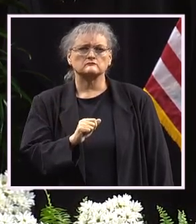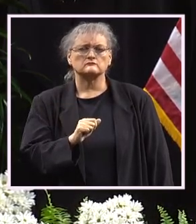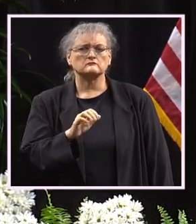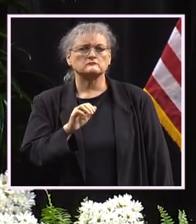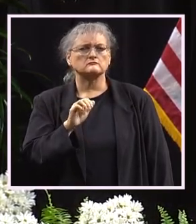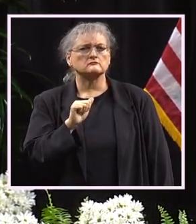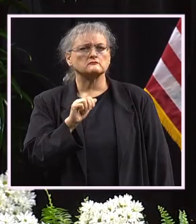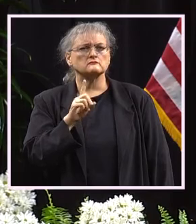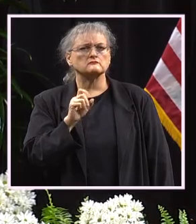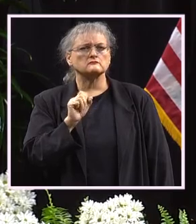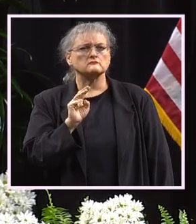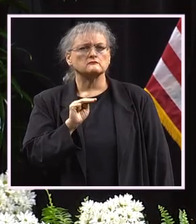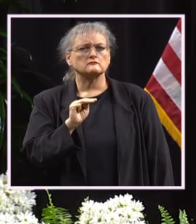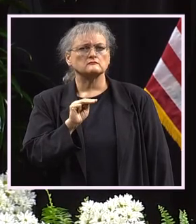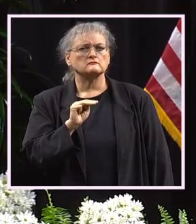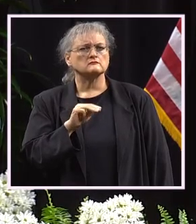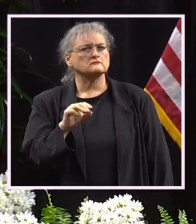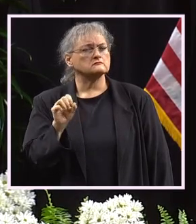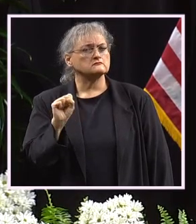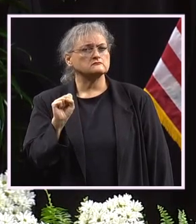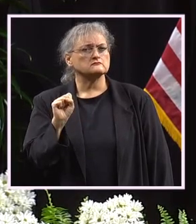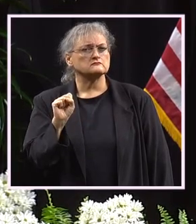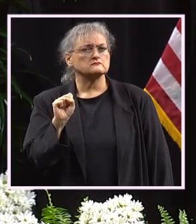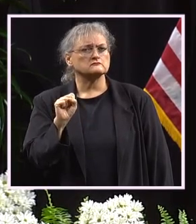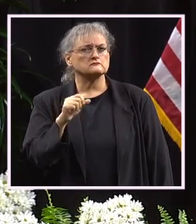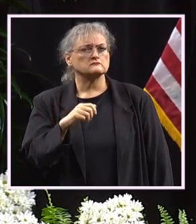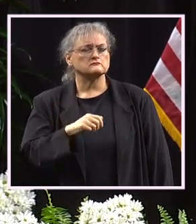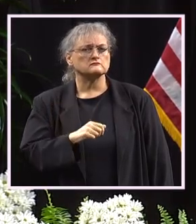Adam E. Serralidal.